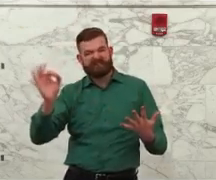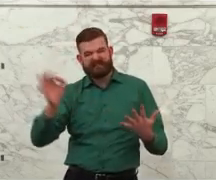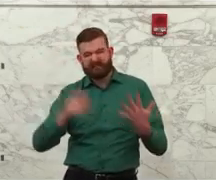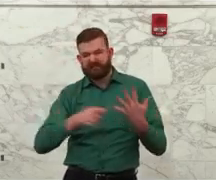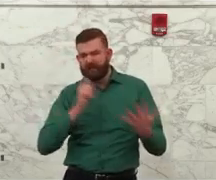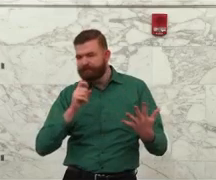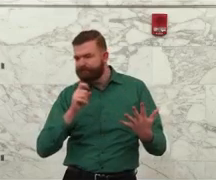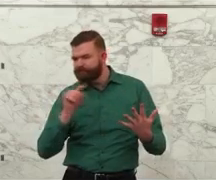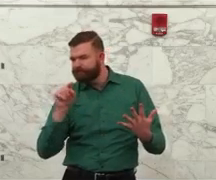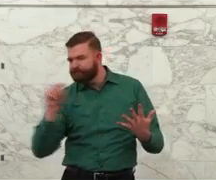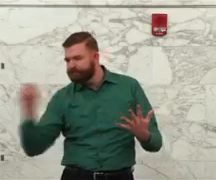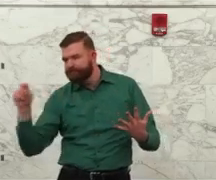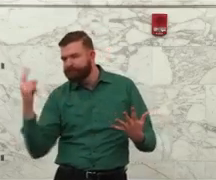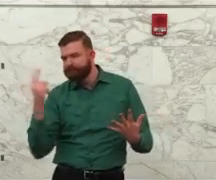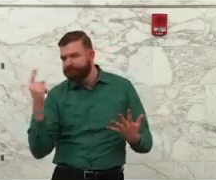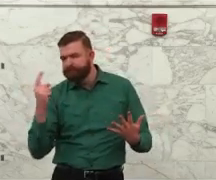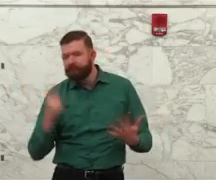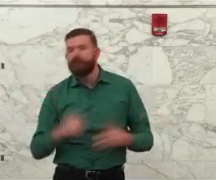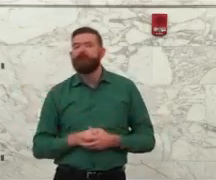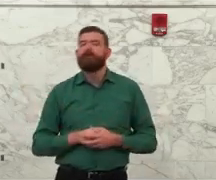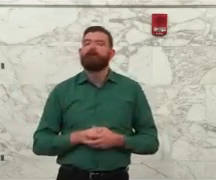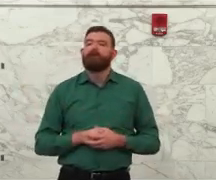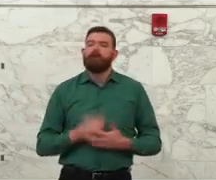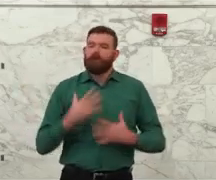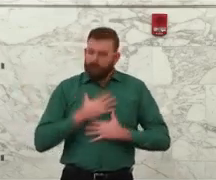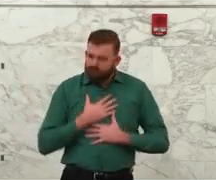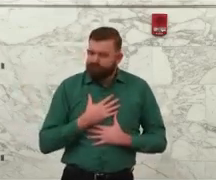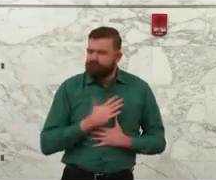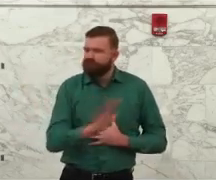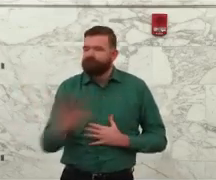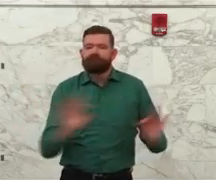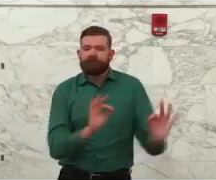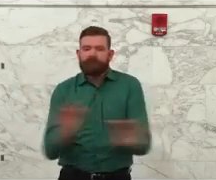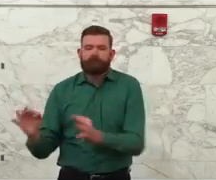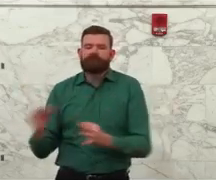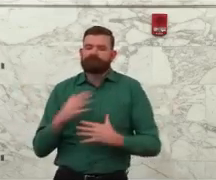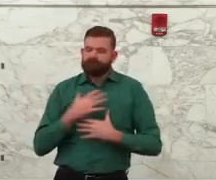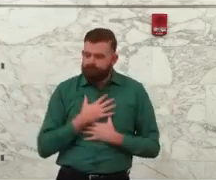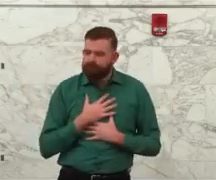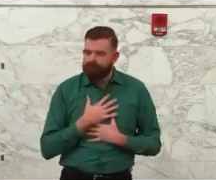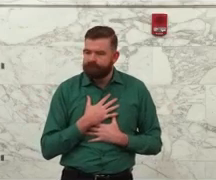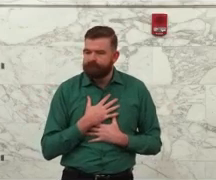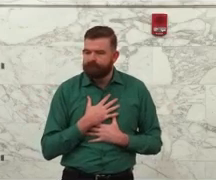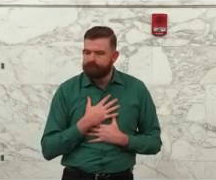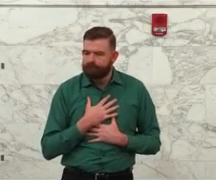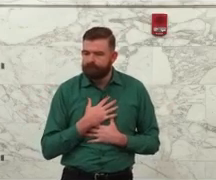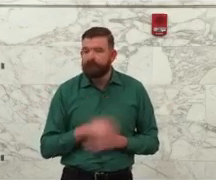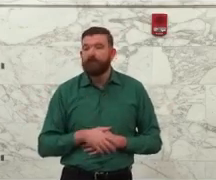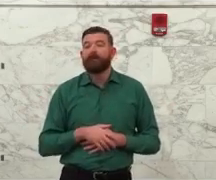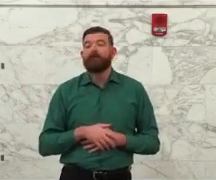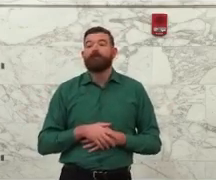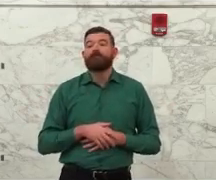are with the families. The county breakdown of the new cases are such: Atlantic 1,